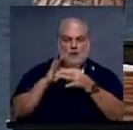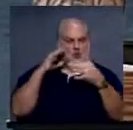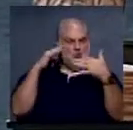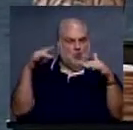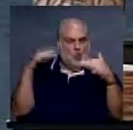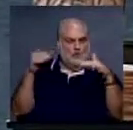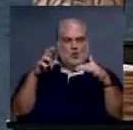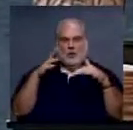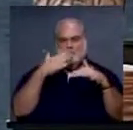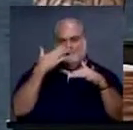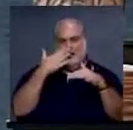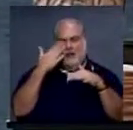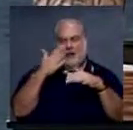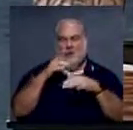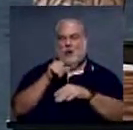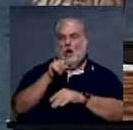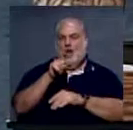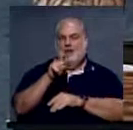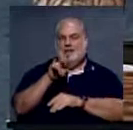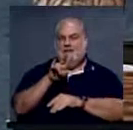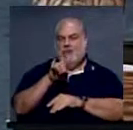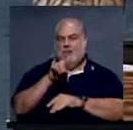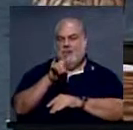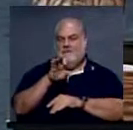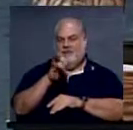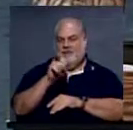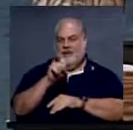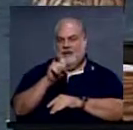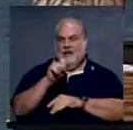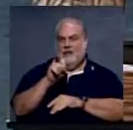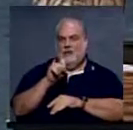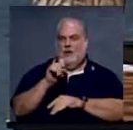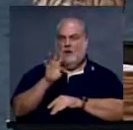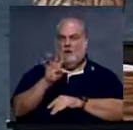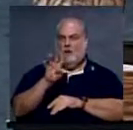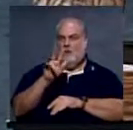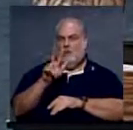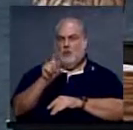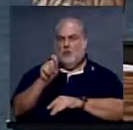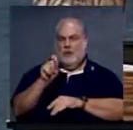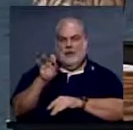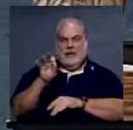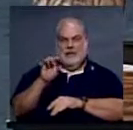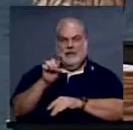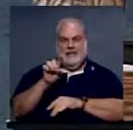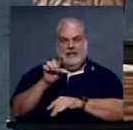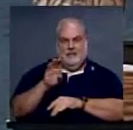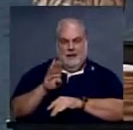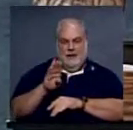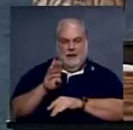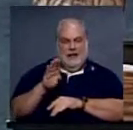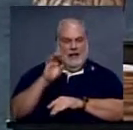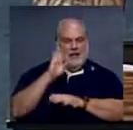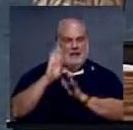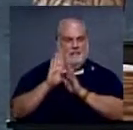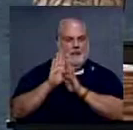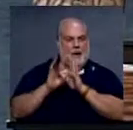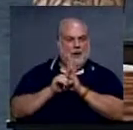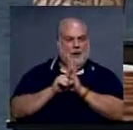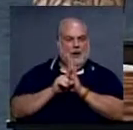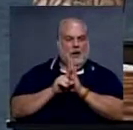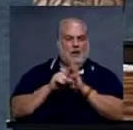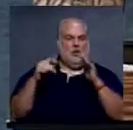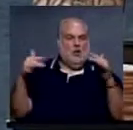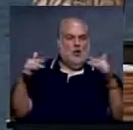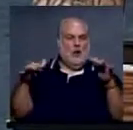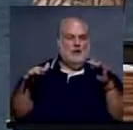171 feet, the sound pressure was 43.9 decibels, which is basically background noise in a city home,